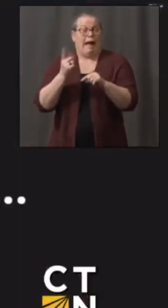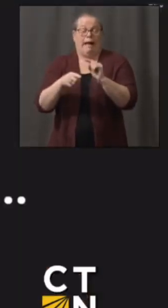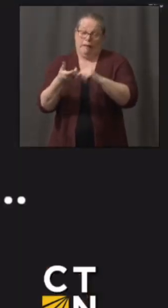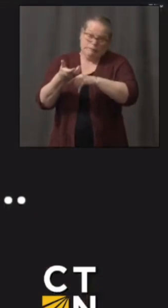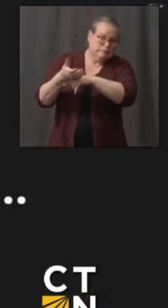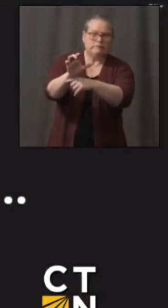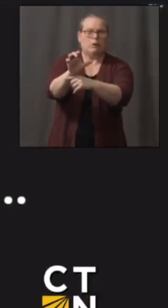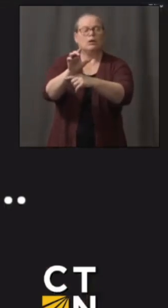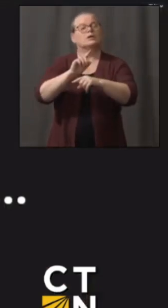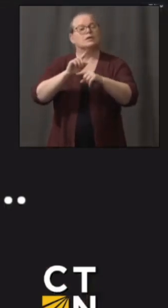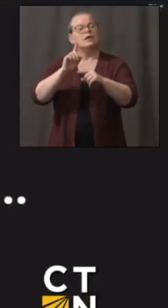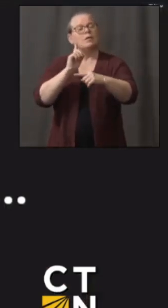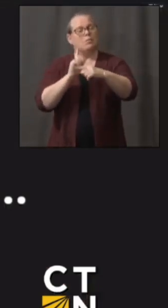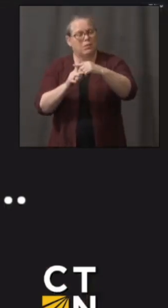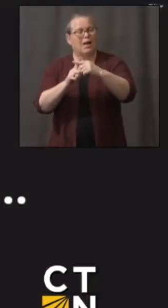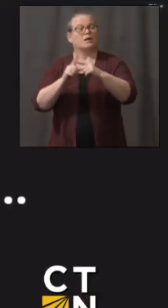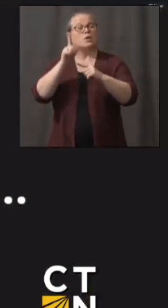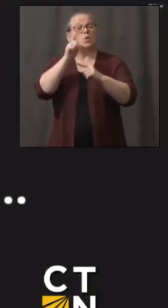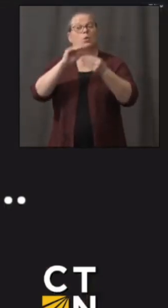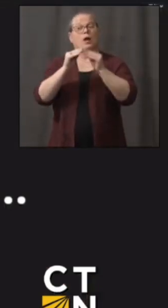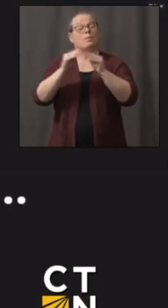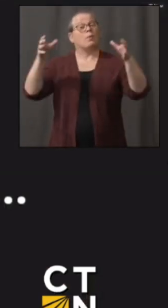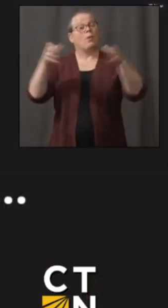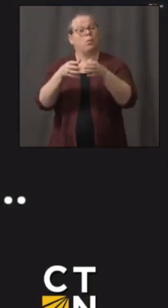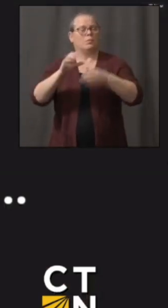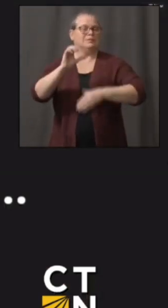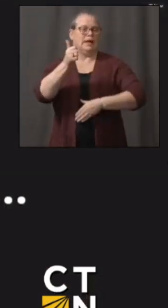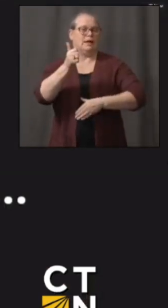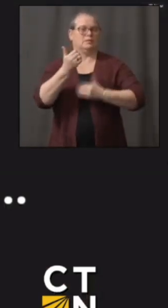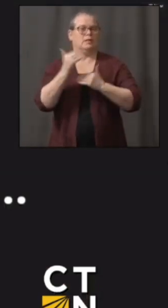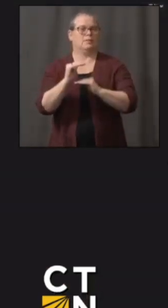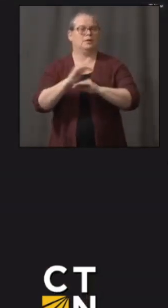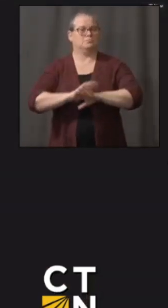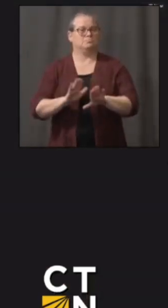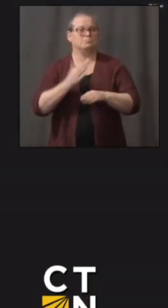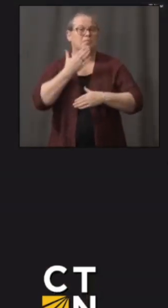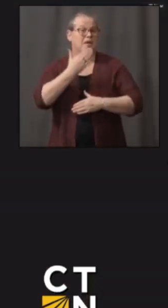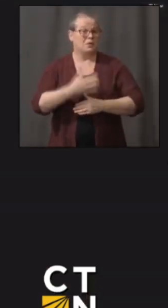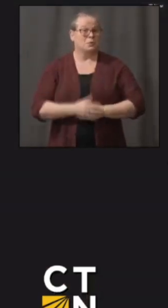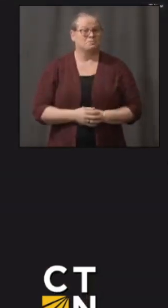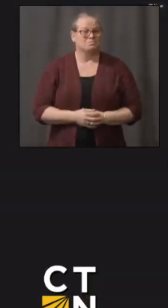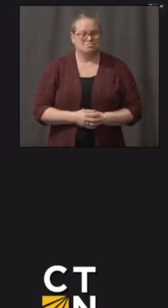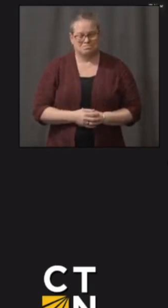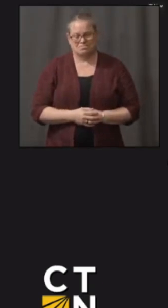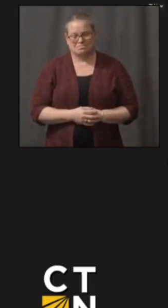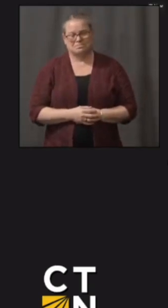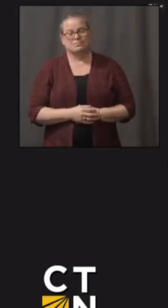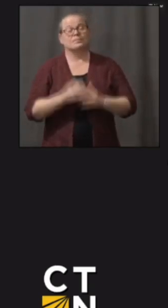Governor. Thanks, Emily. Hearst, Connecticut Media.